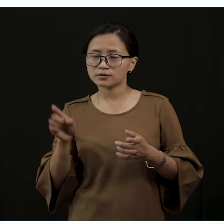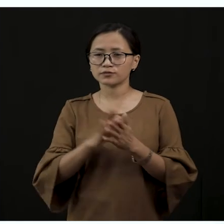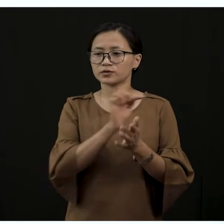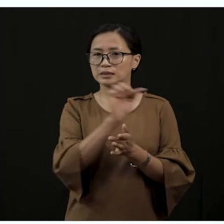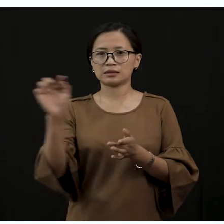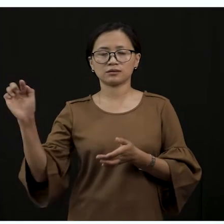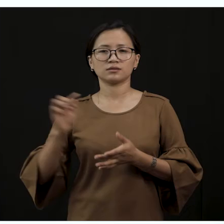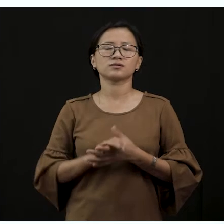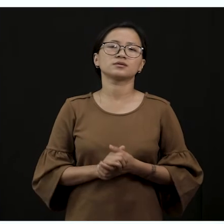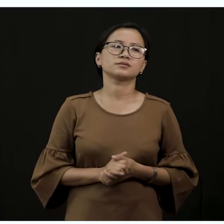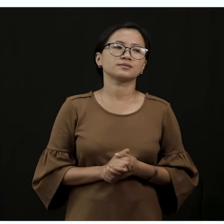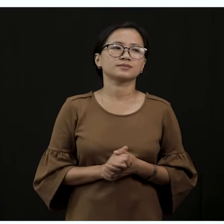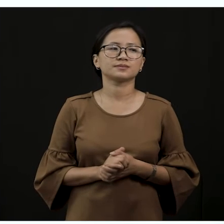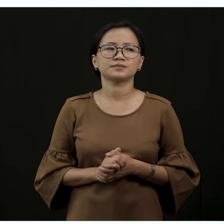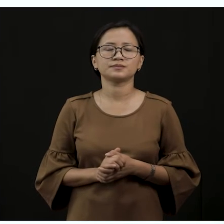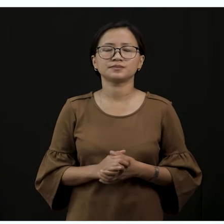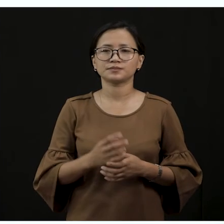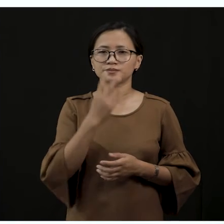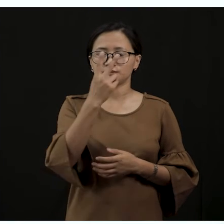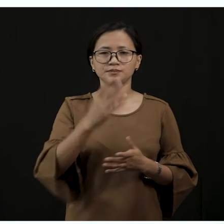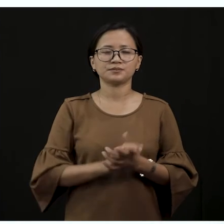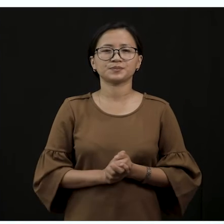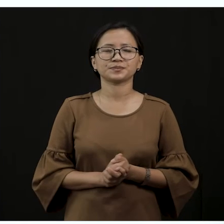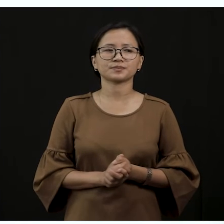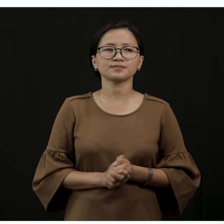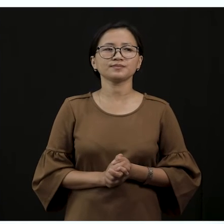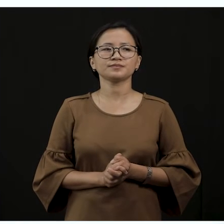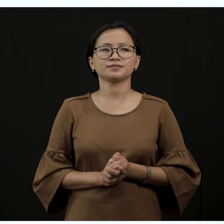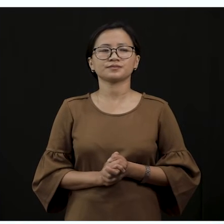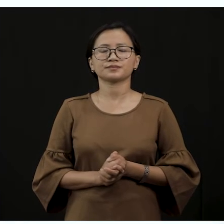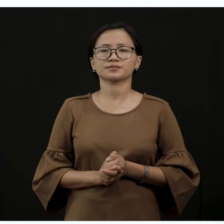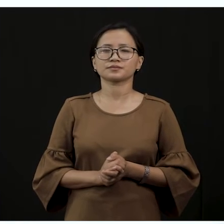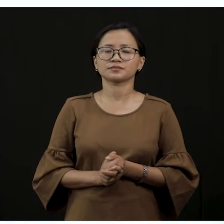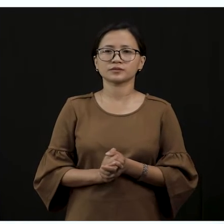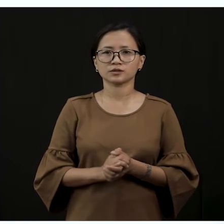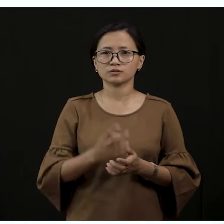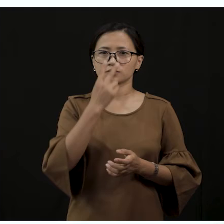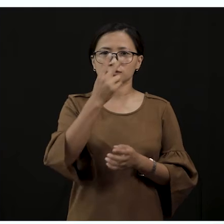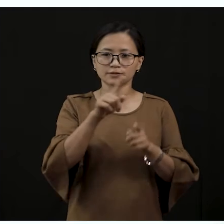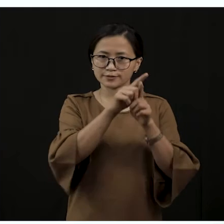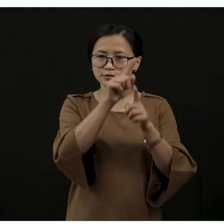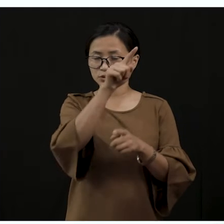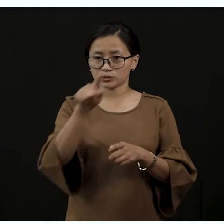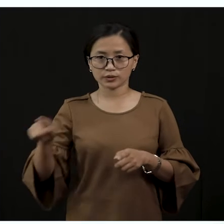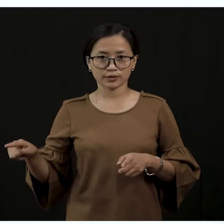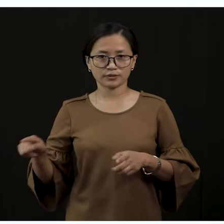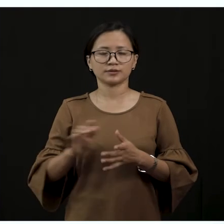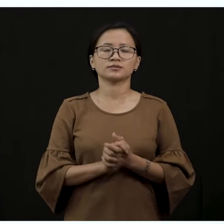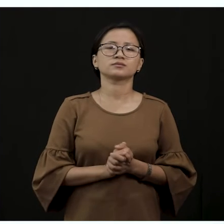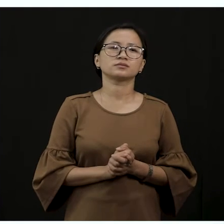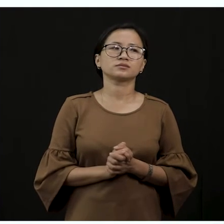line. Okay, then look here. This is a straight line.